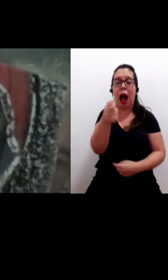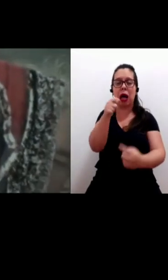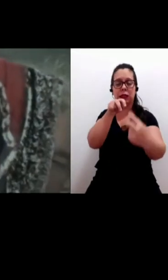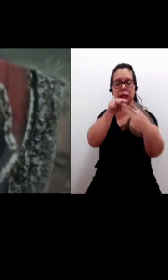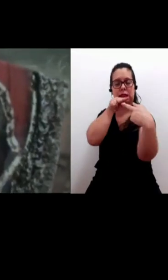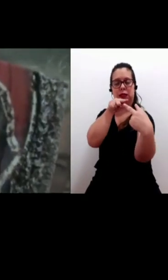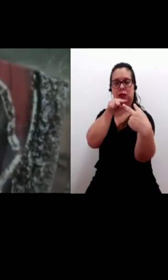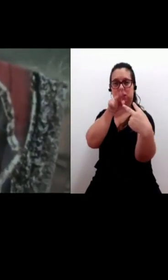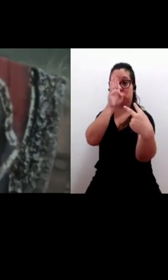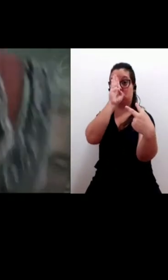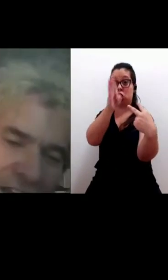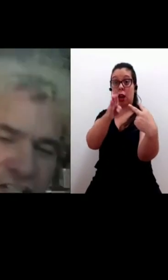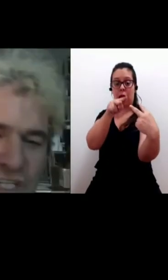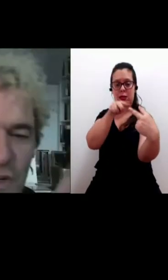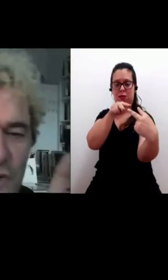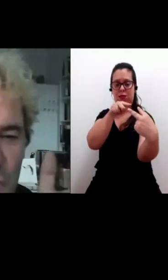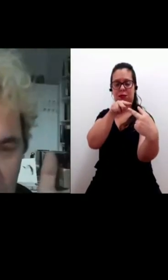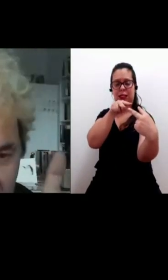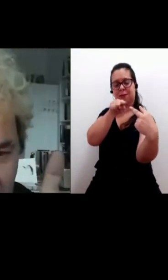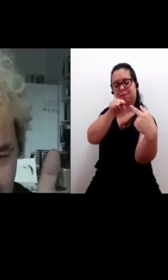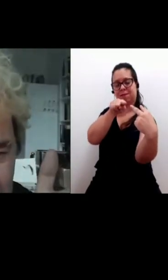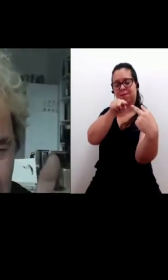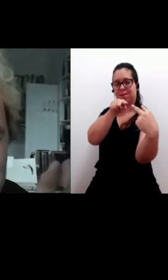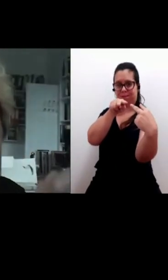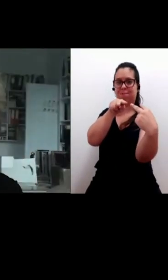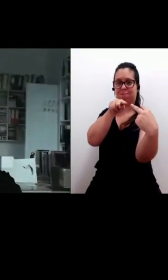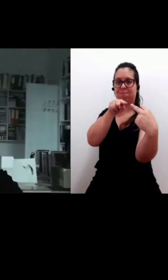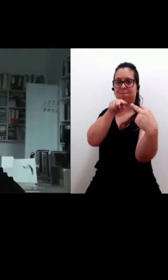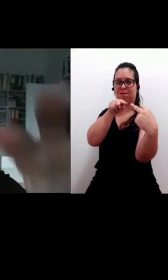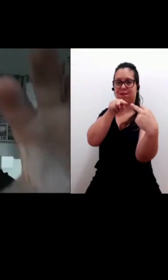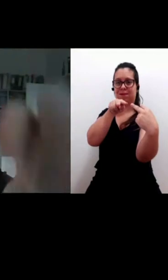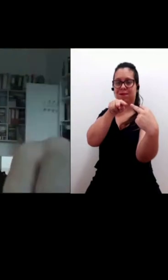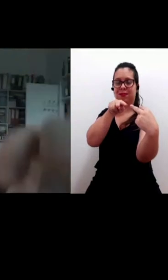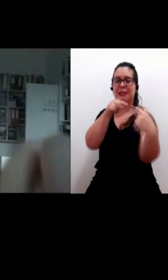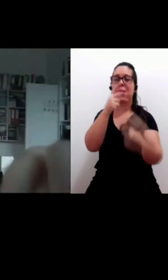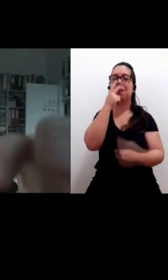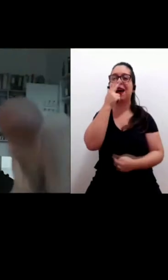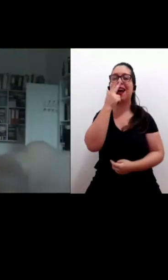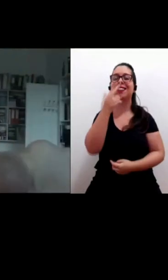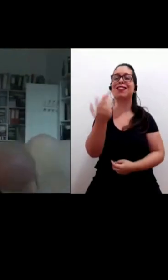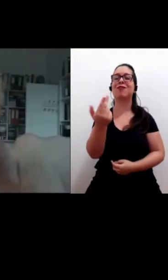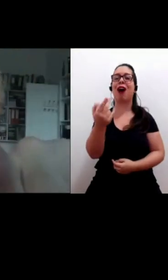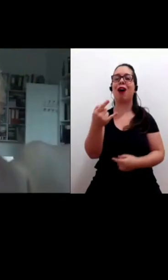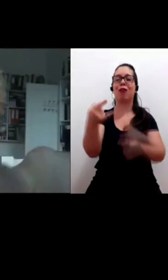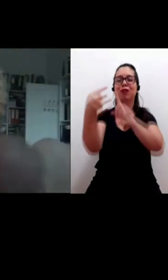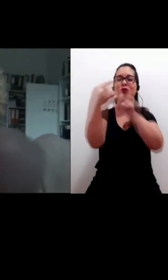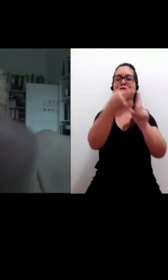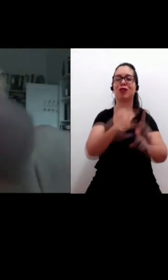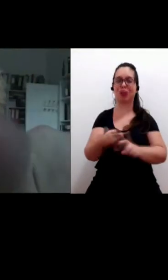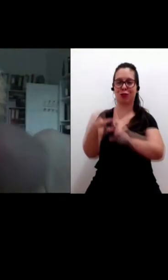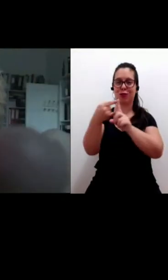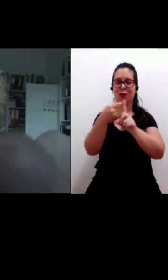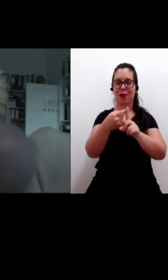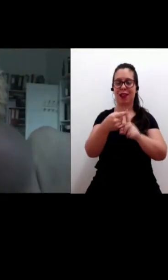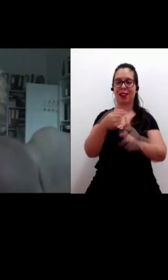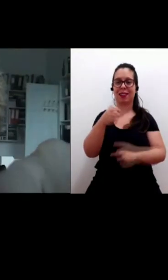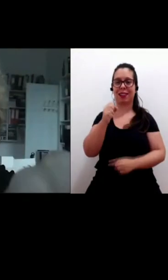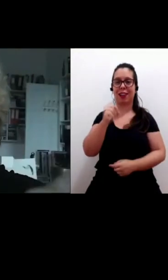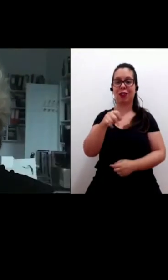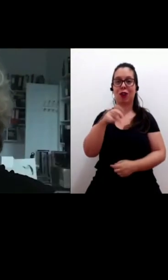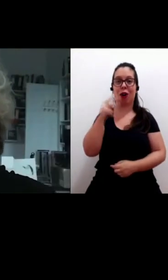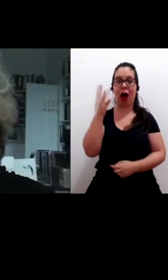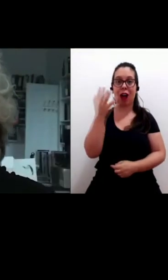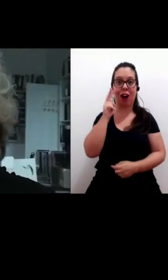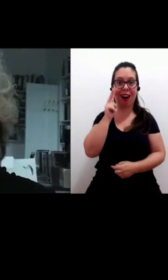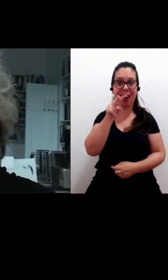but not quite. It's like she's on a Zoom call, because, you know, on a Zoom call, we're not quite looking. I'm looking at you now into the